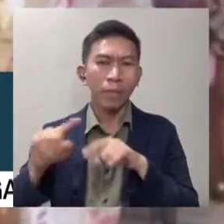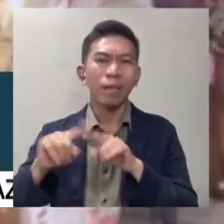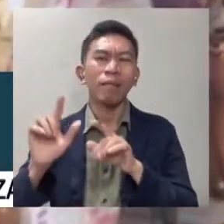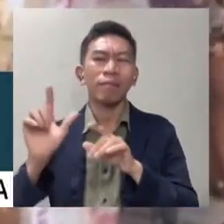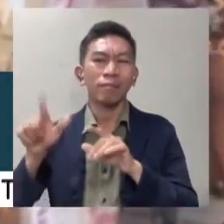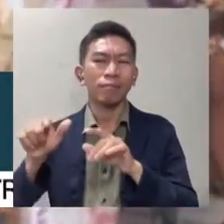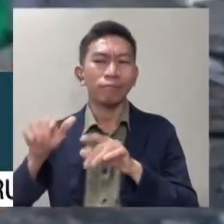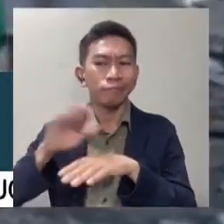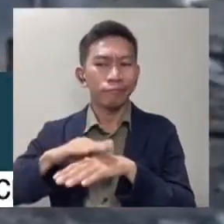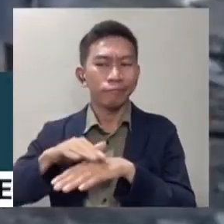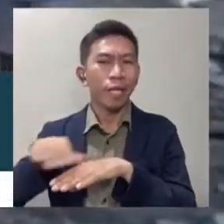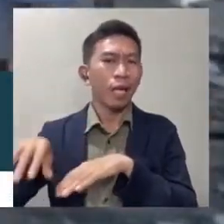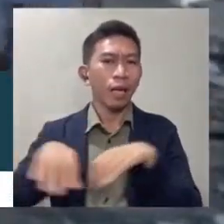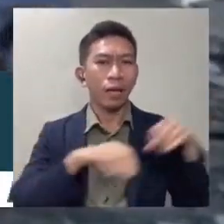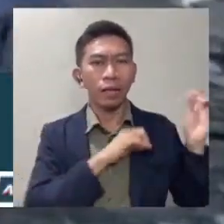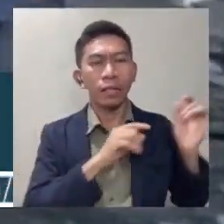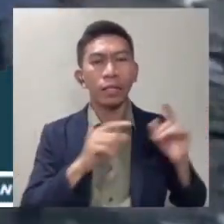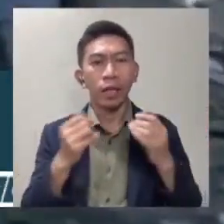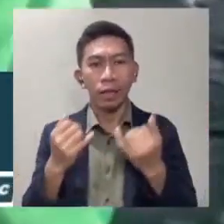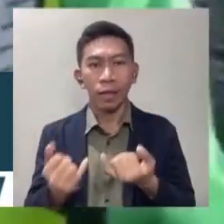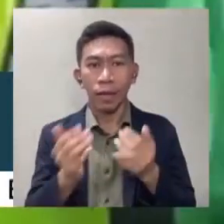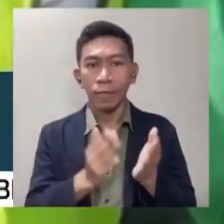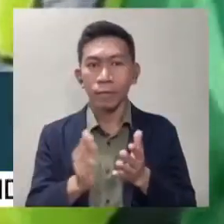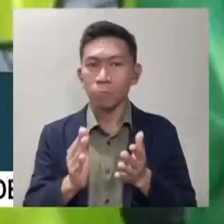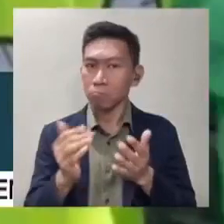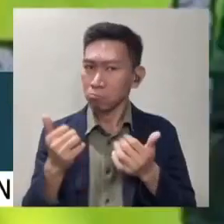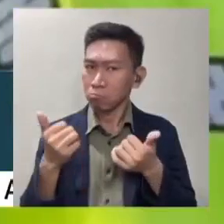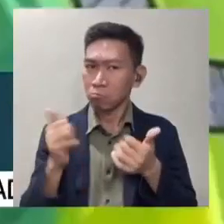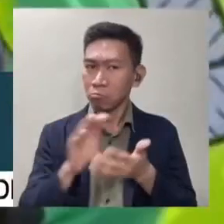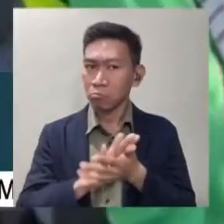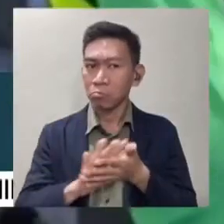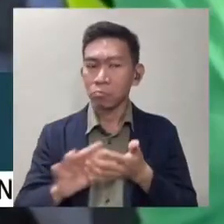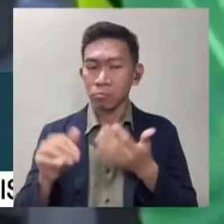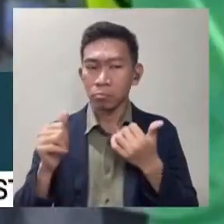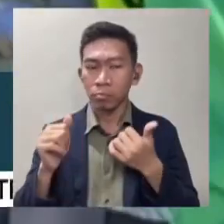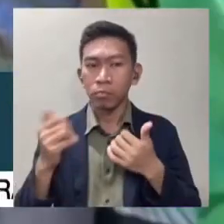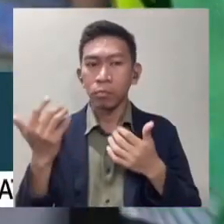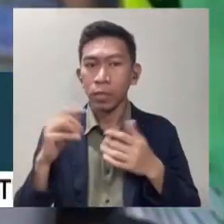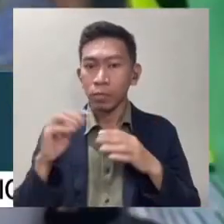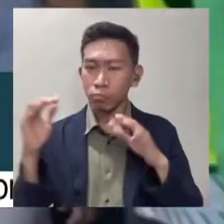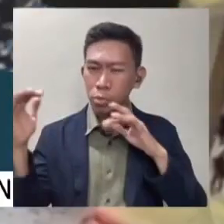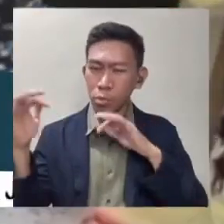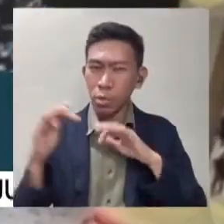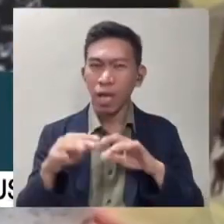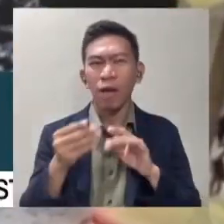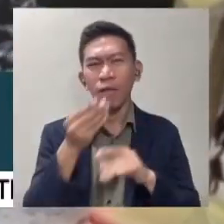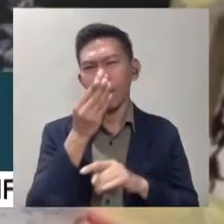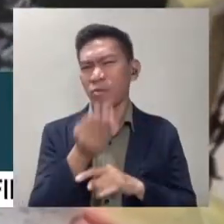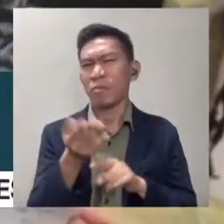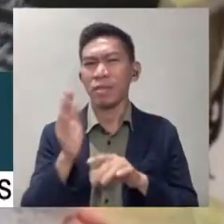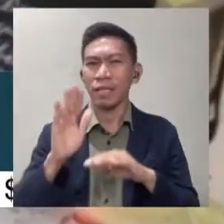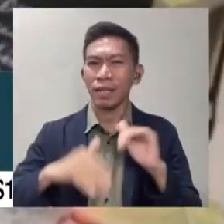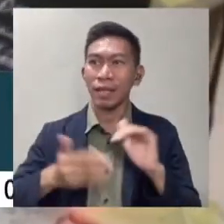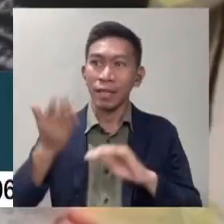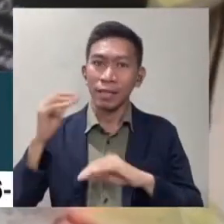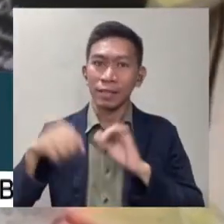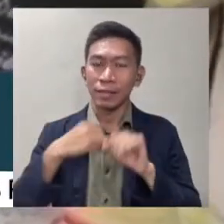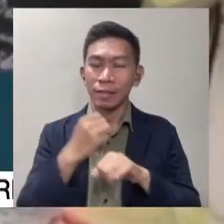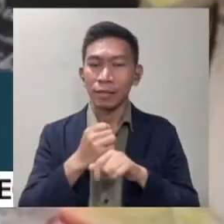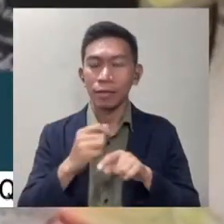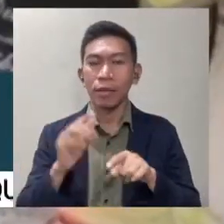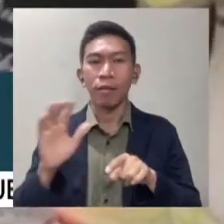their security plan is going as expected. The crowd isn't as much as it was last year, the Dalugdog spokesperson, Police Lieutenant